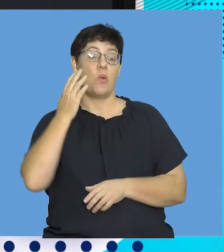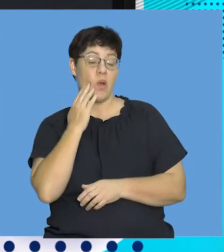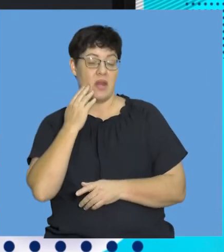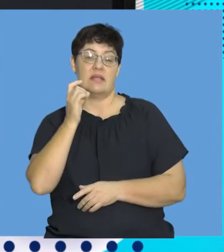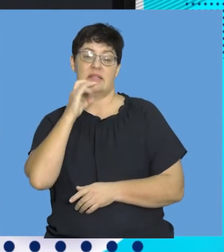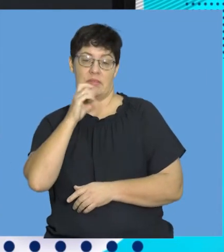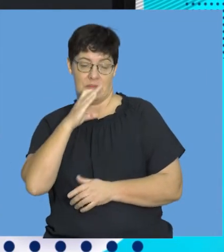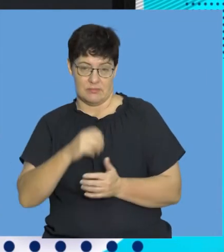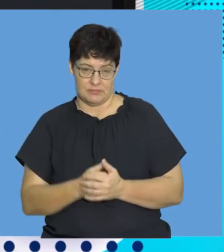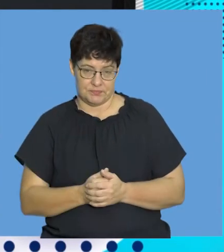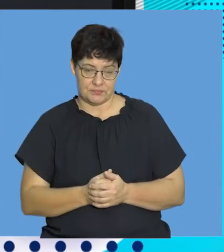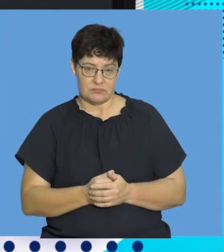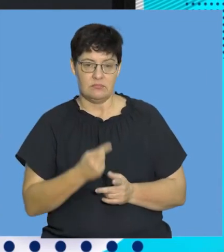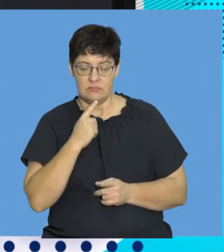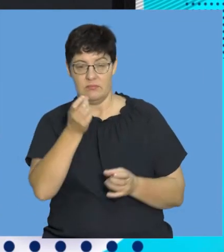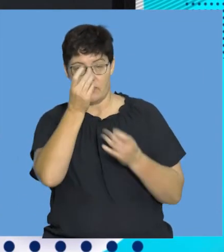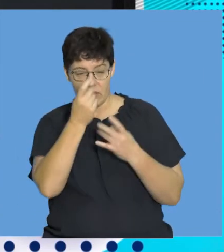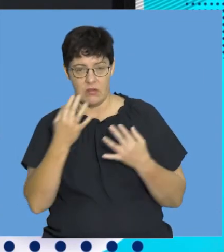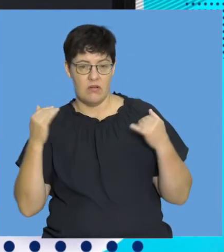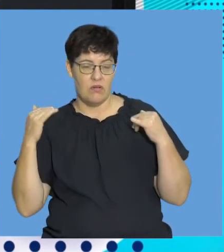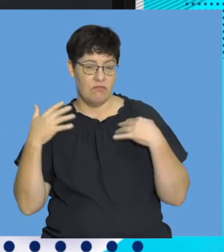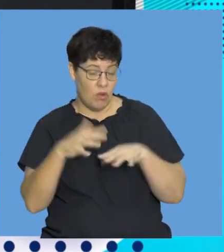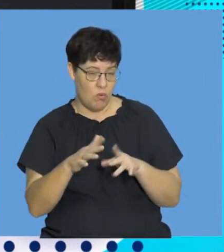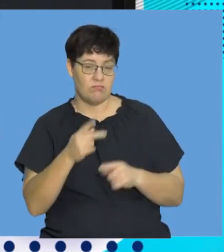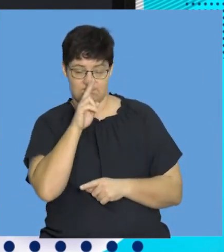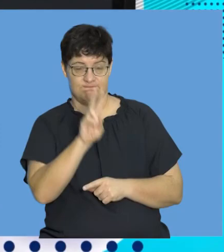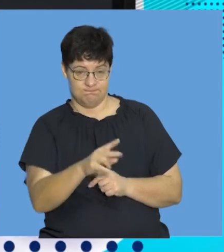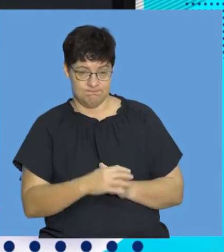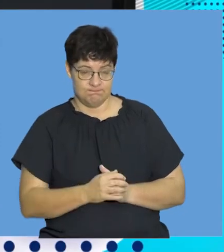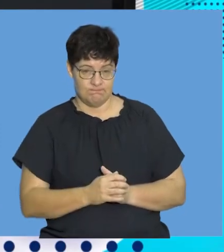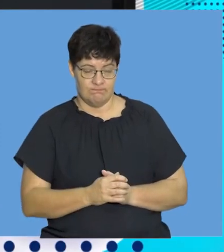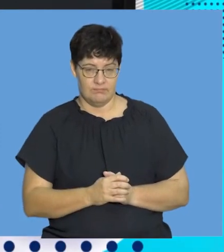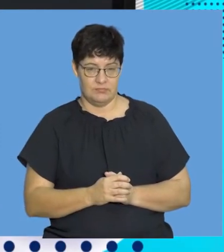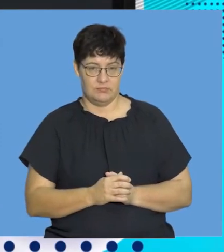Right? So you can clearly see the flow of information.